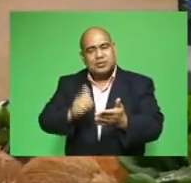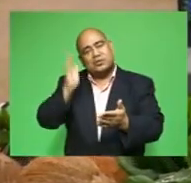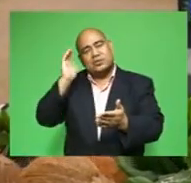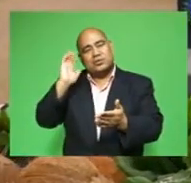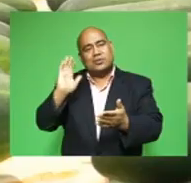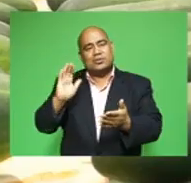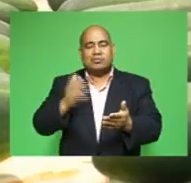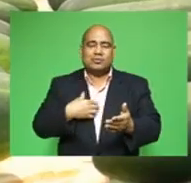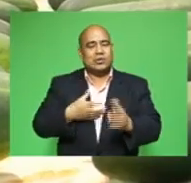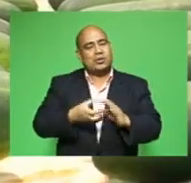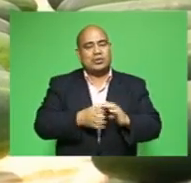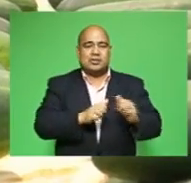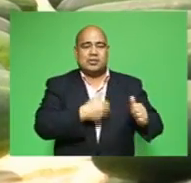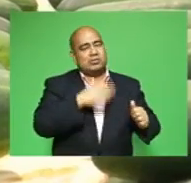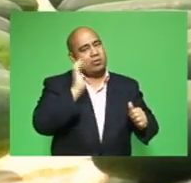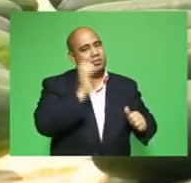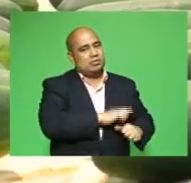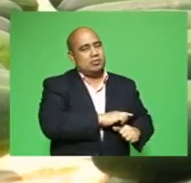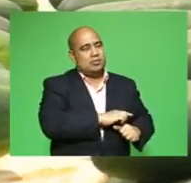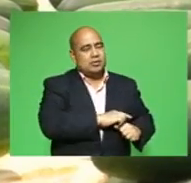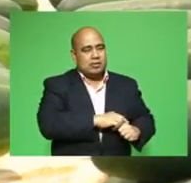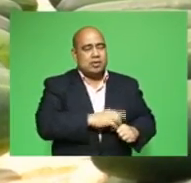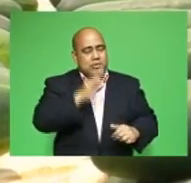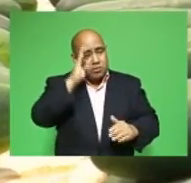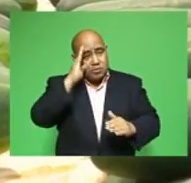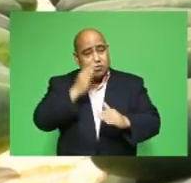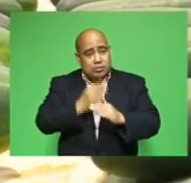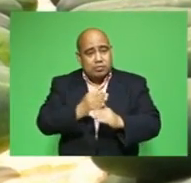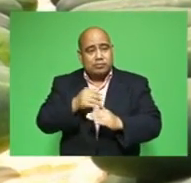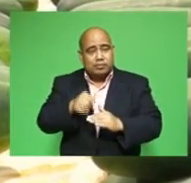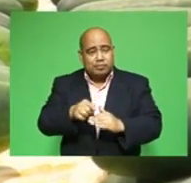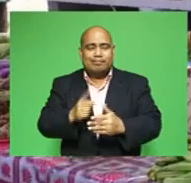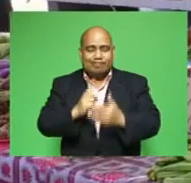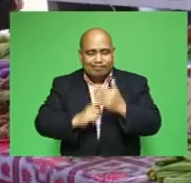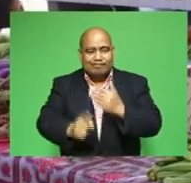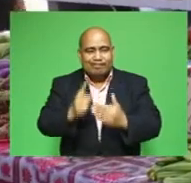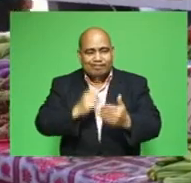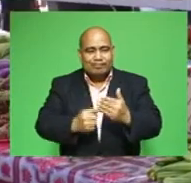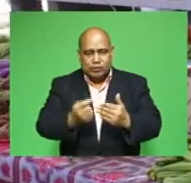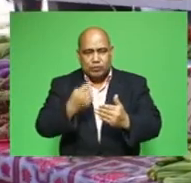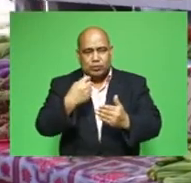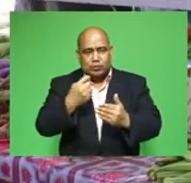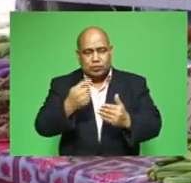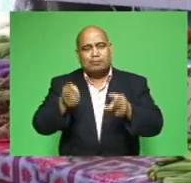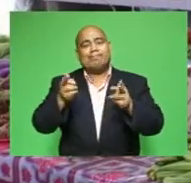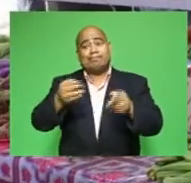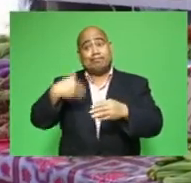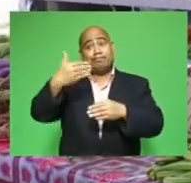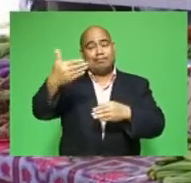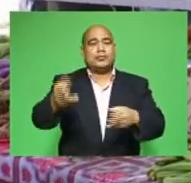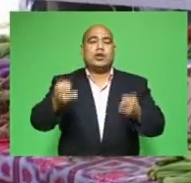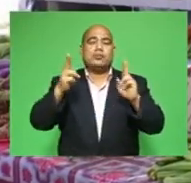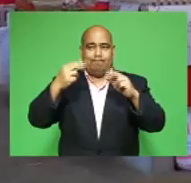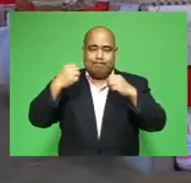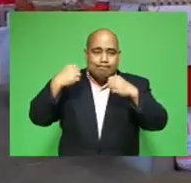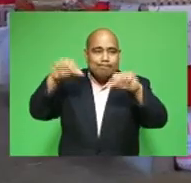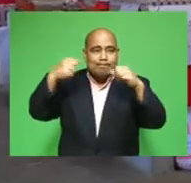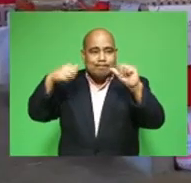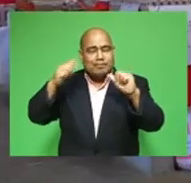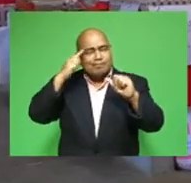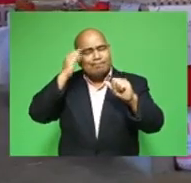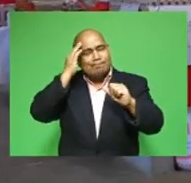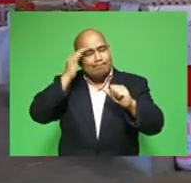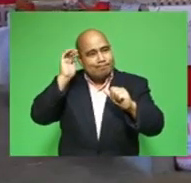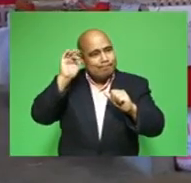now just hoping that the situation normalizes soon so that they're able to achieve their dreams, which for the moment are